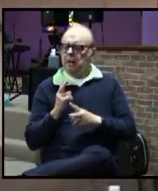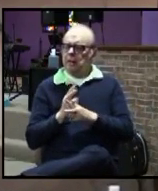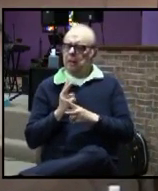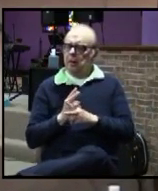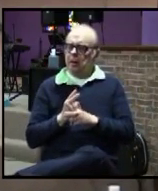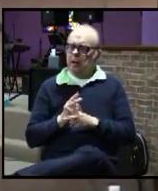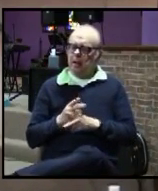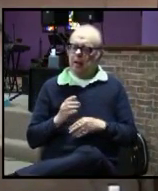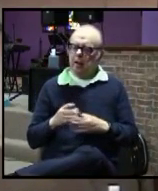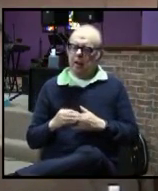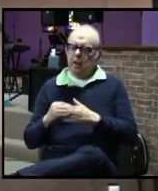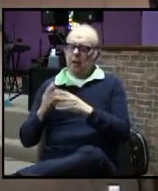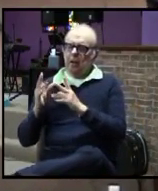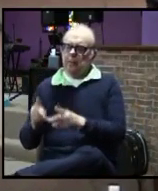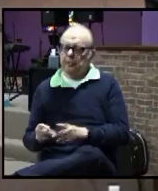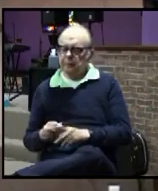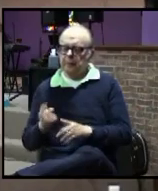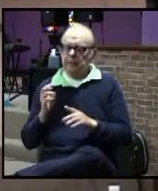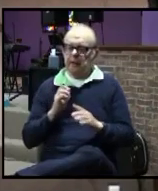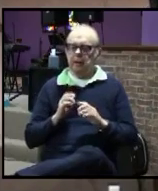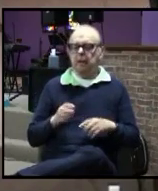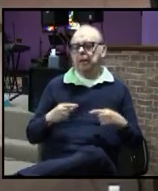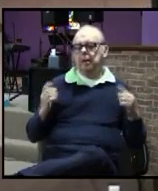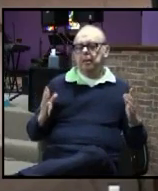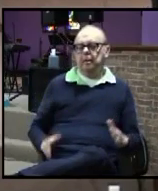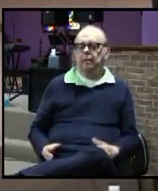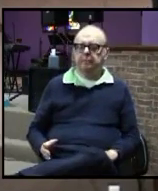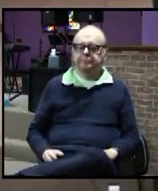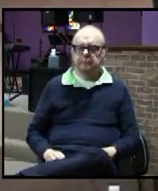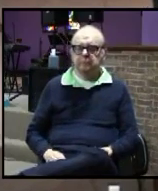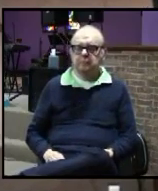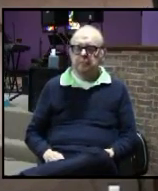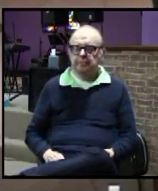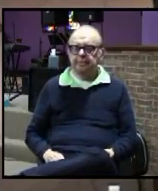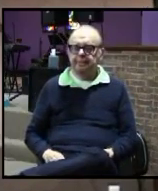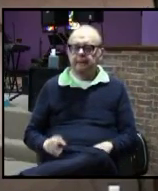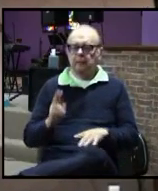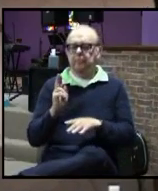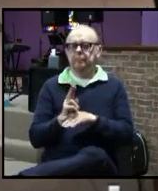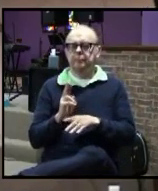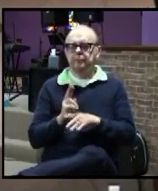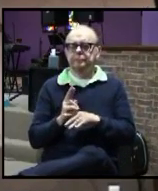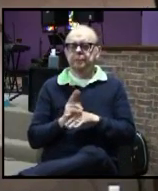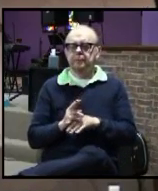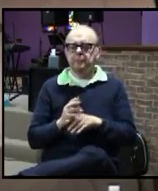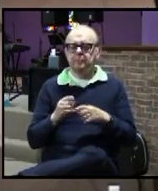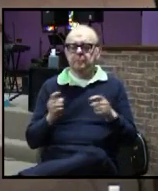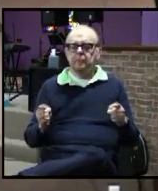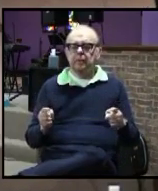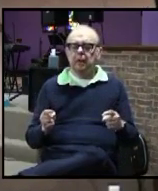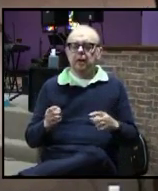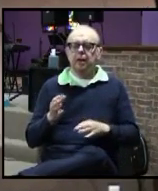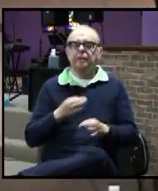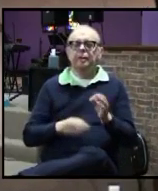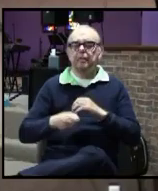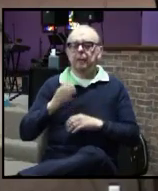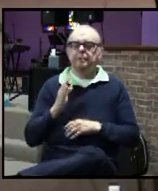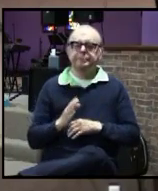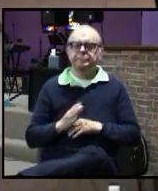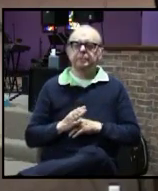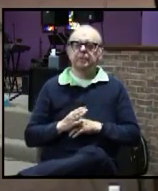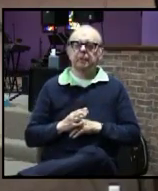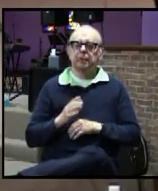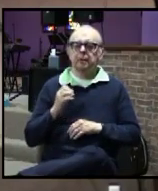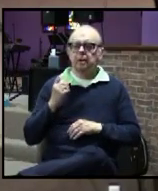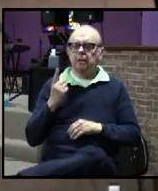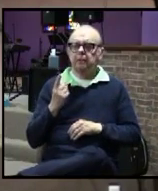to be careful when you're trying to lead somebody away from the enemy. And it's kind of weird when you read it because he's using the word enemy in place of God. And so